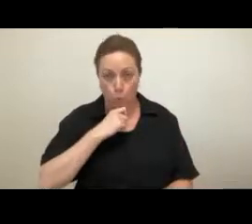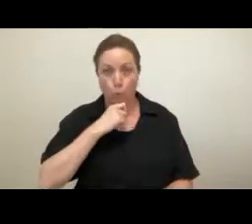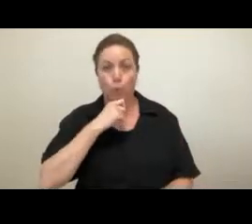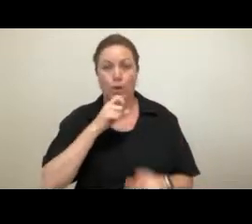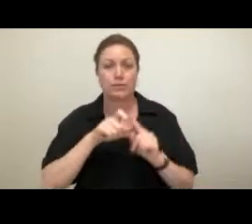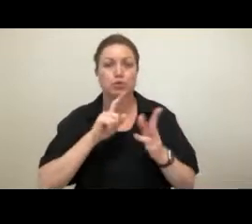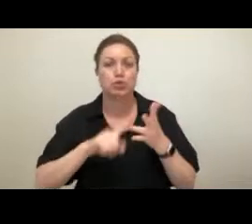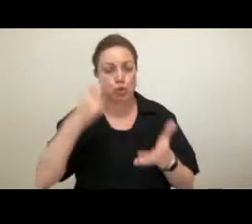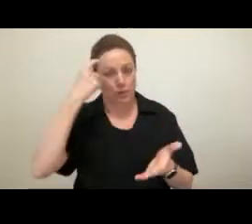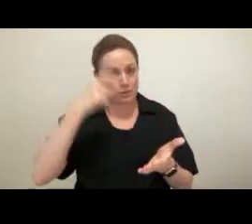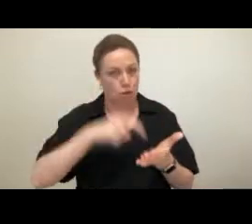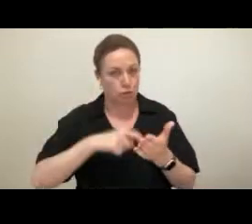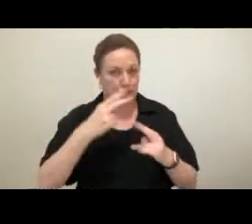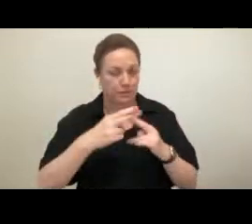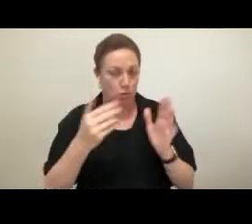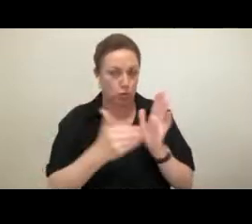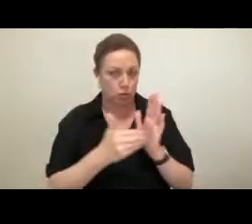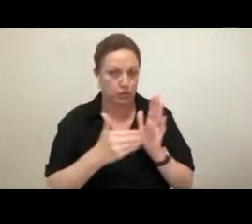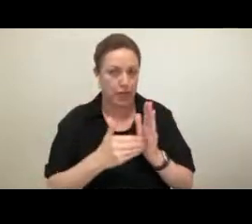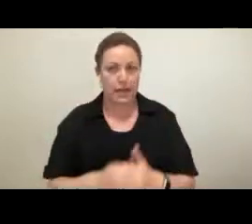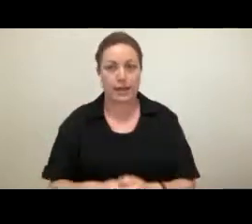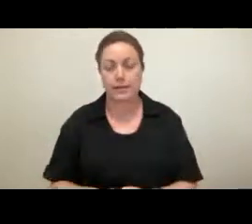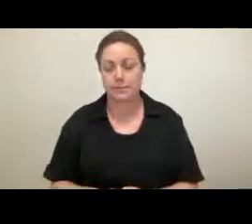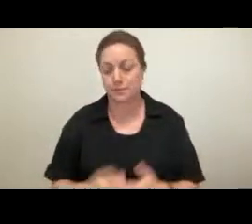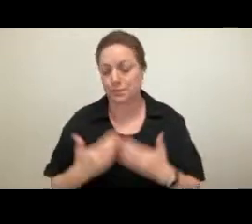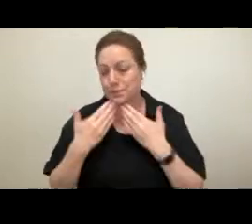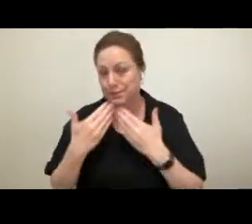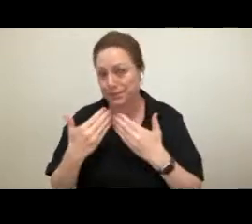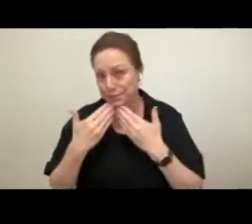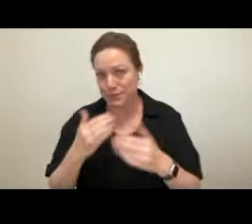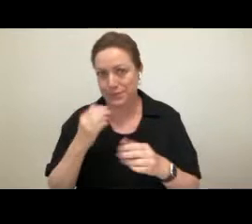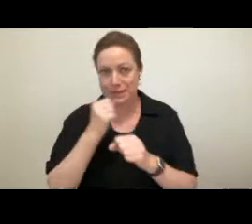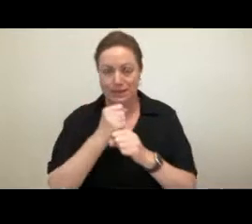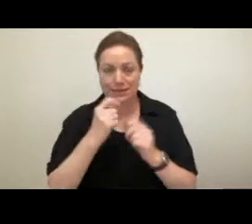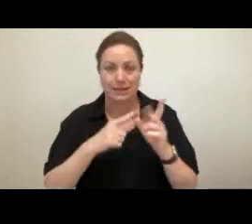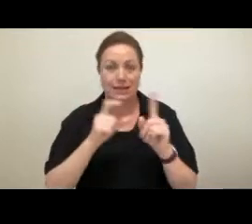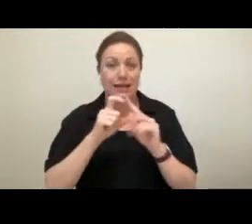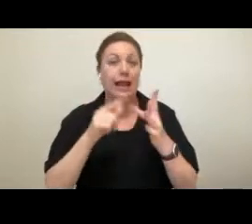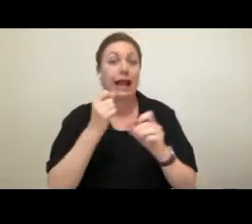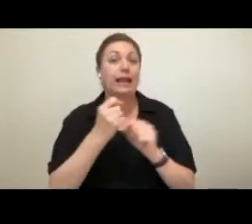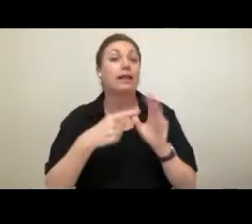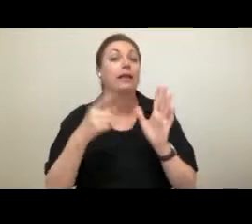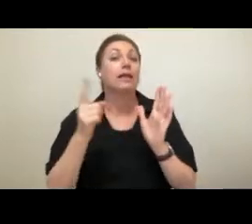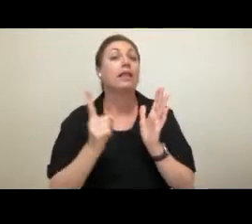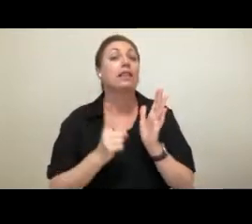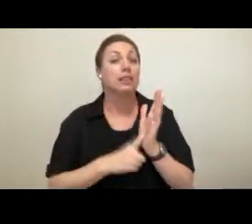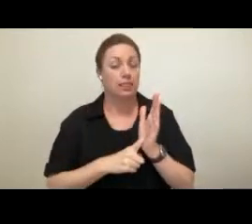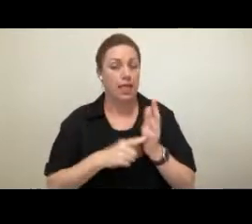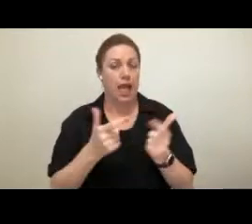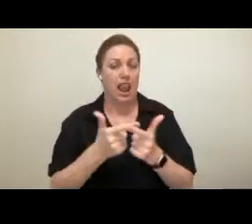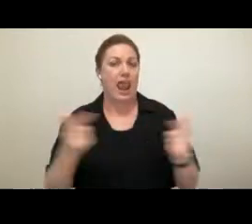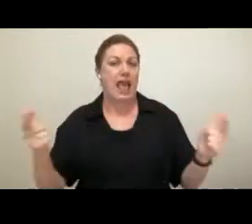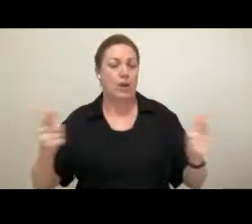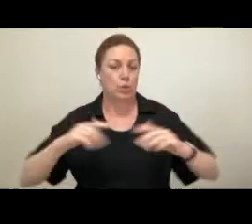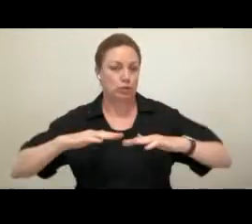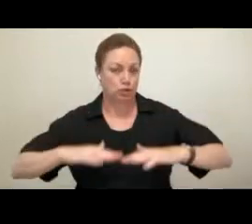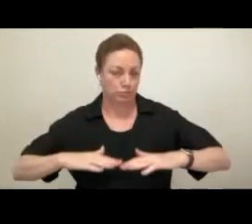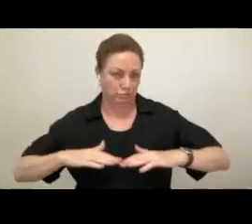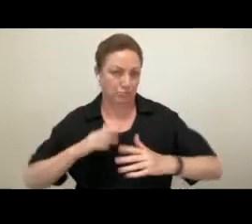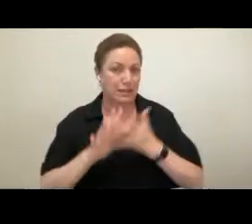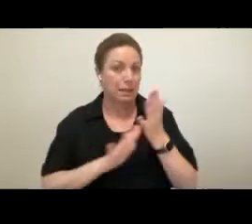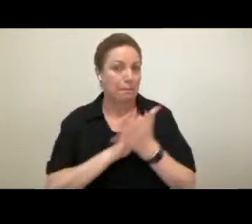Amanda. In Gadigal language, Bagari Gamarara, which means good day, and